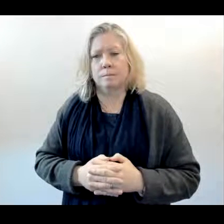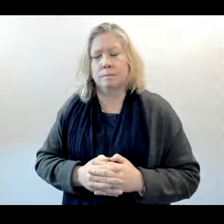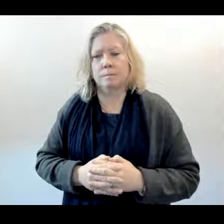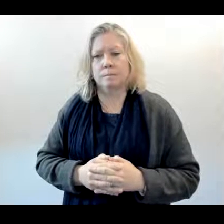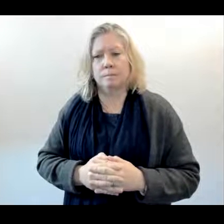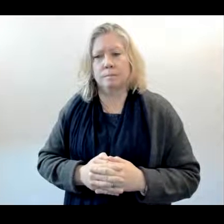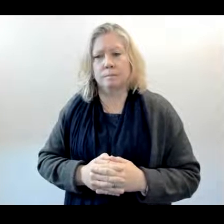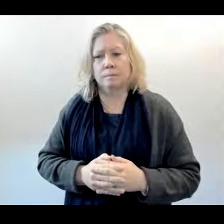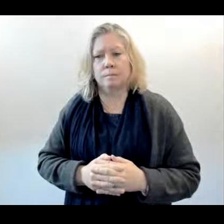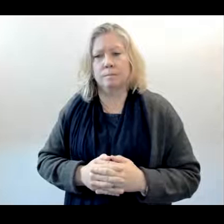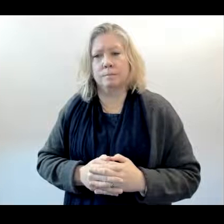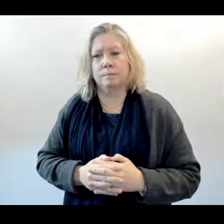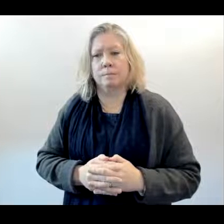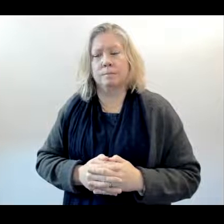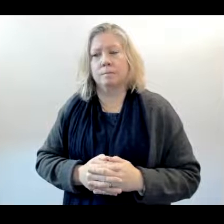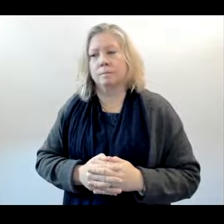Thanks.